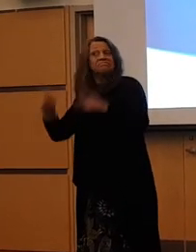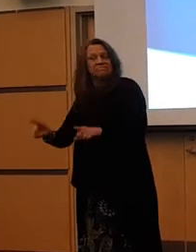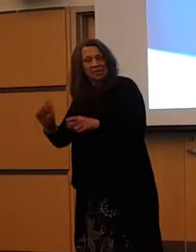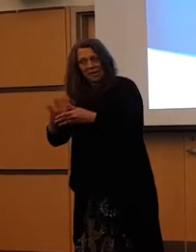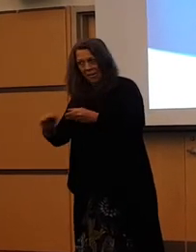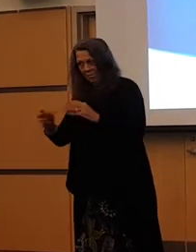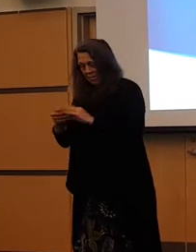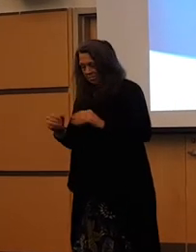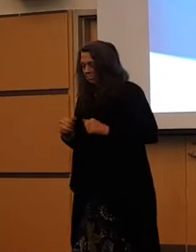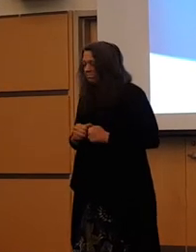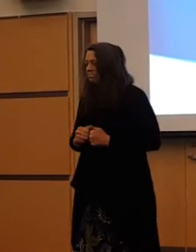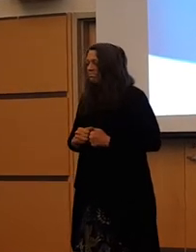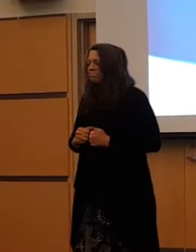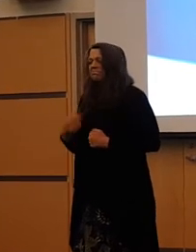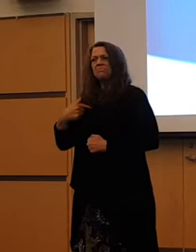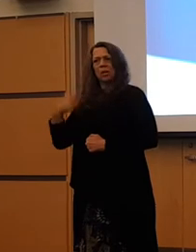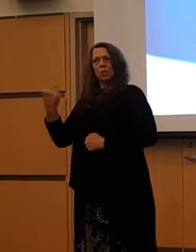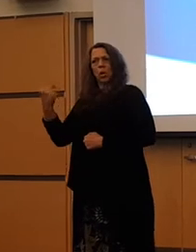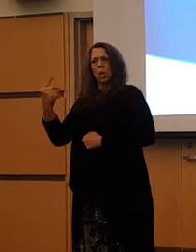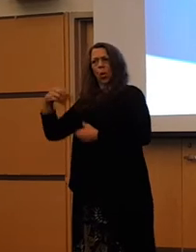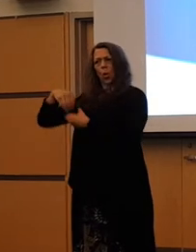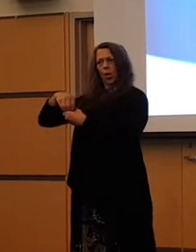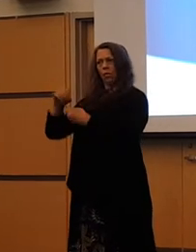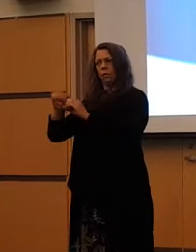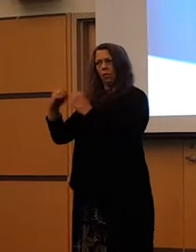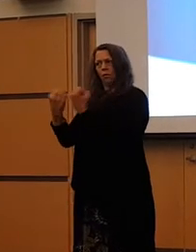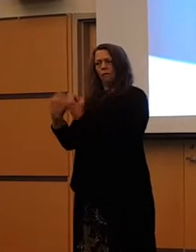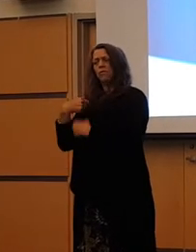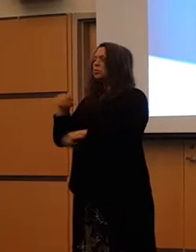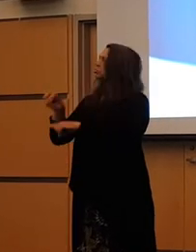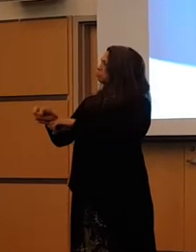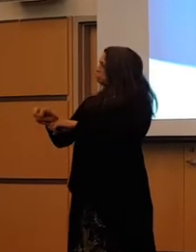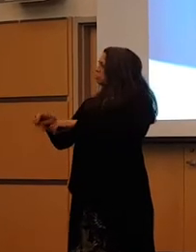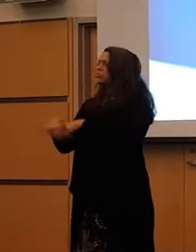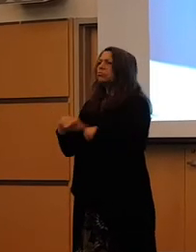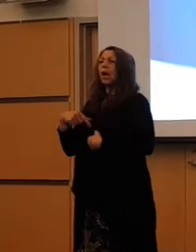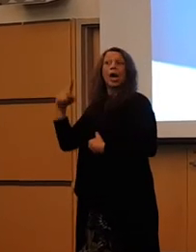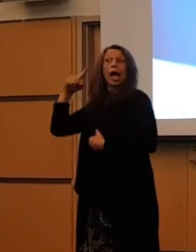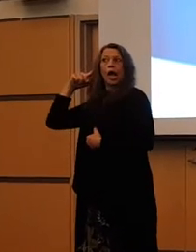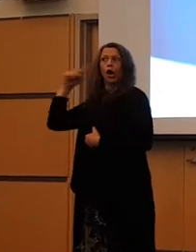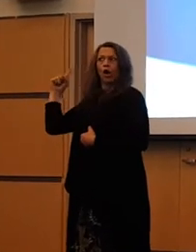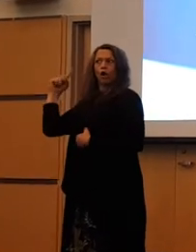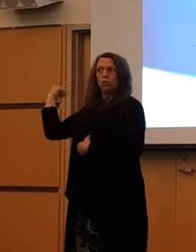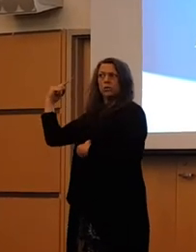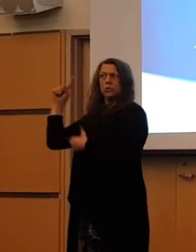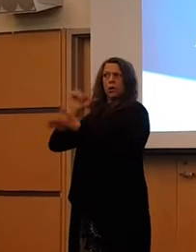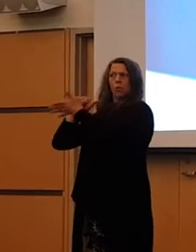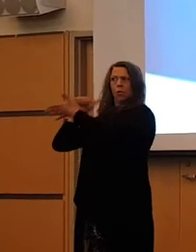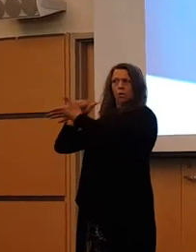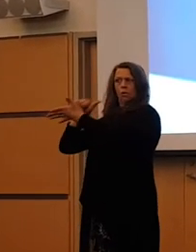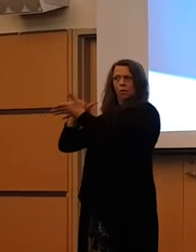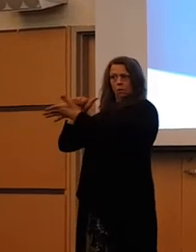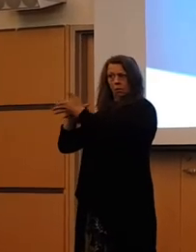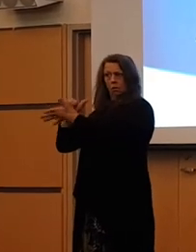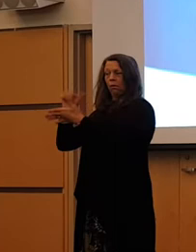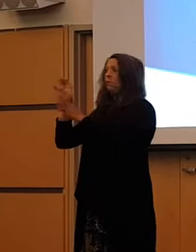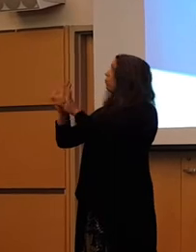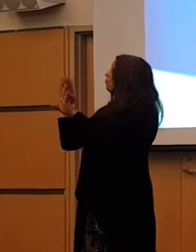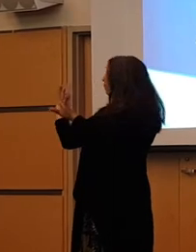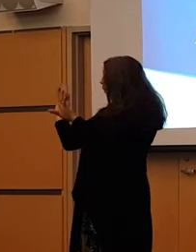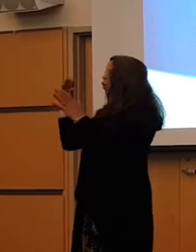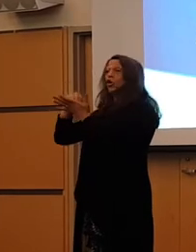When a girl knocked at the door and she was almost crying, she showed me her class